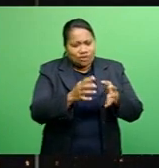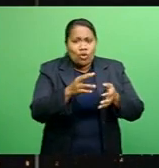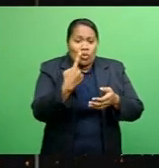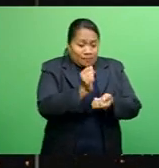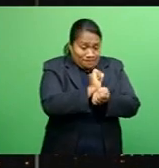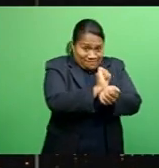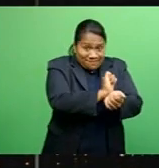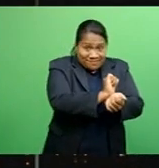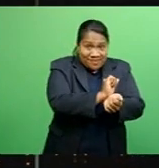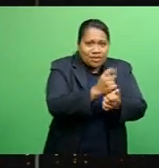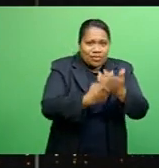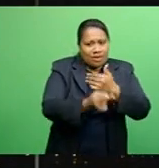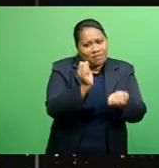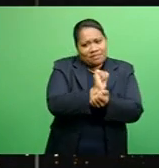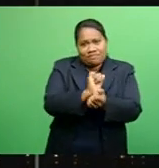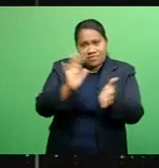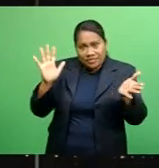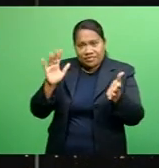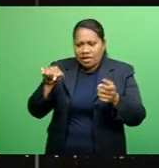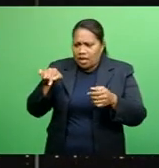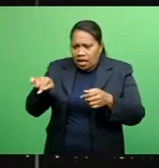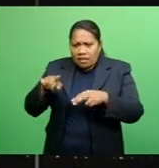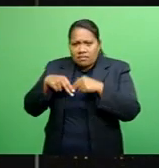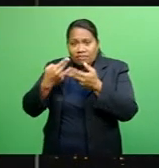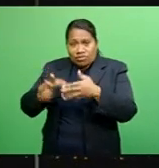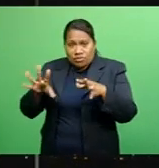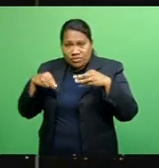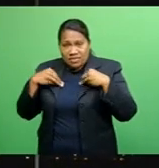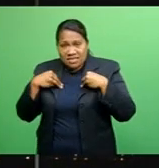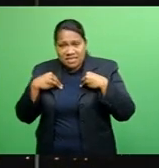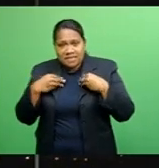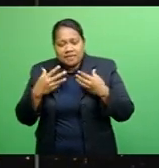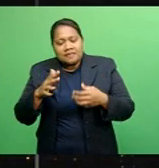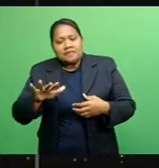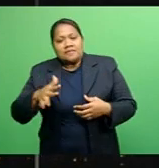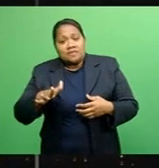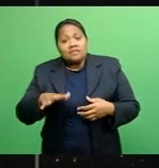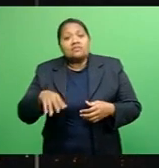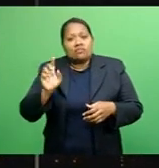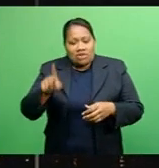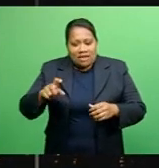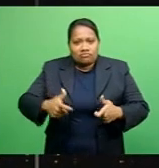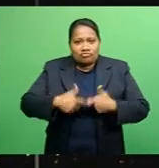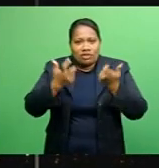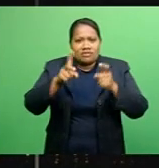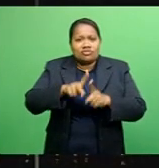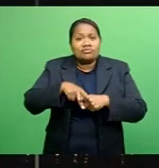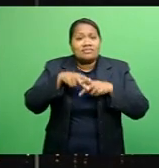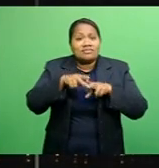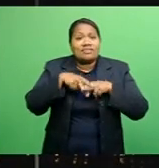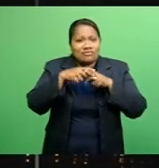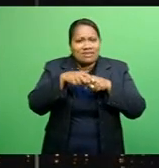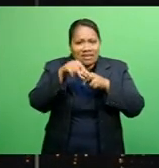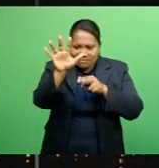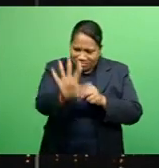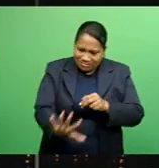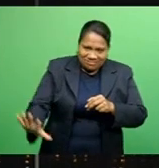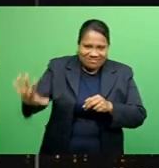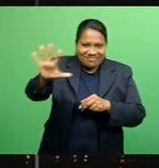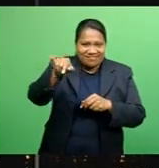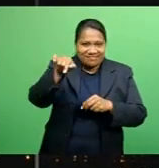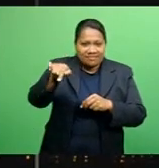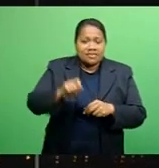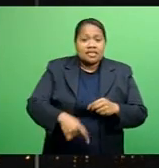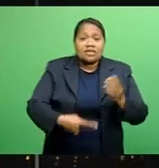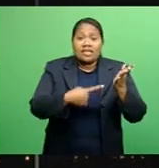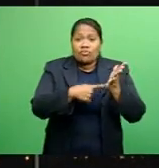been a challenge for the Nadronga-Nabosa provinces. Nadronga-Nabosa Provincial Council head, Timothy Nawaimbalavu,